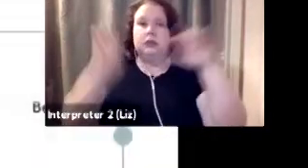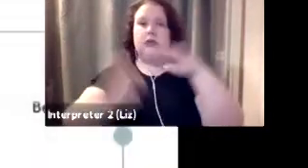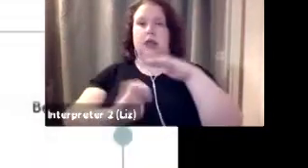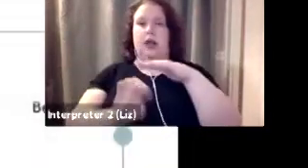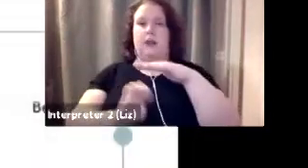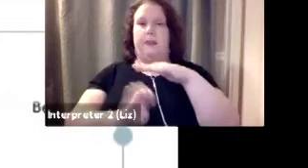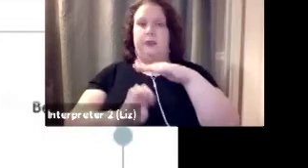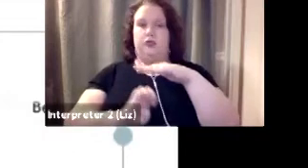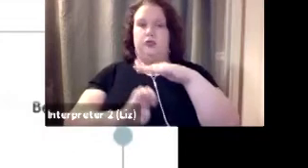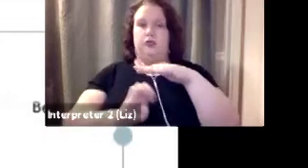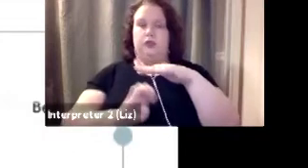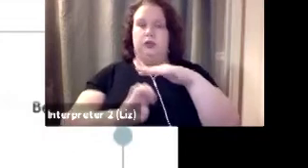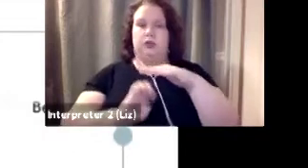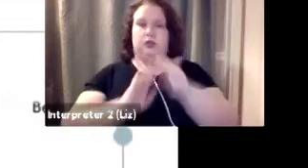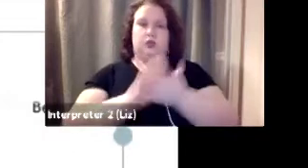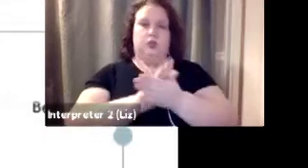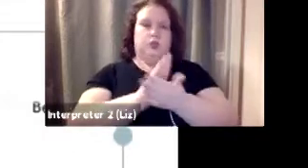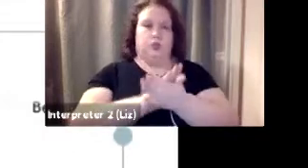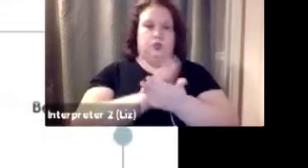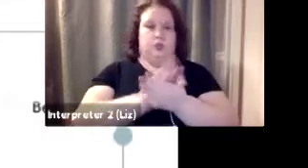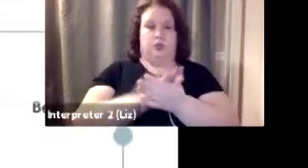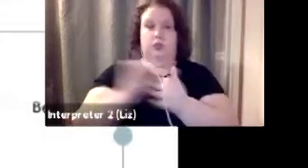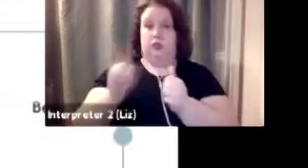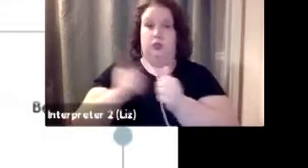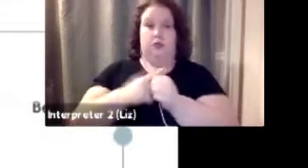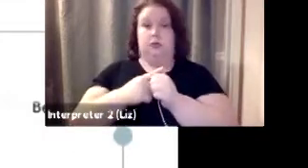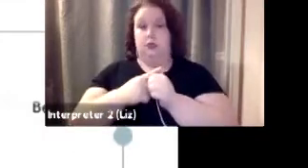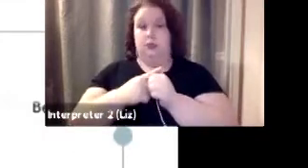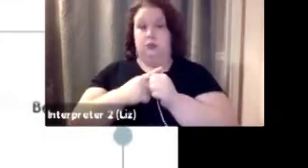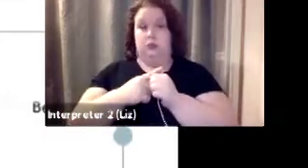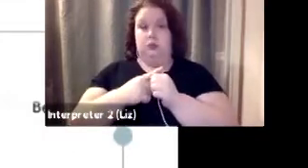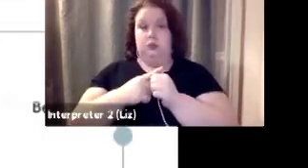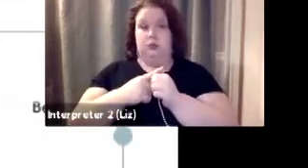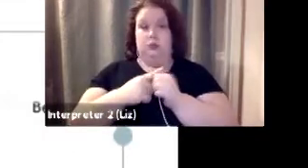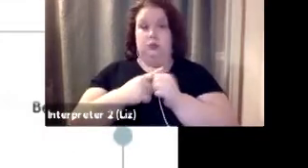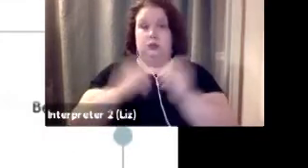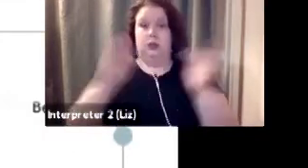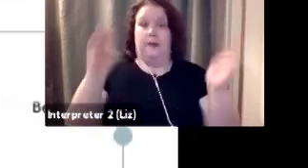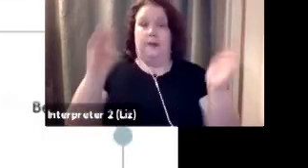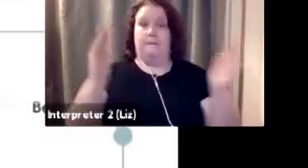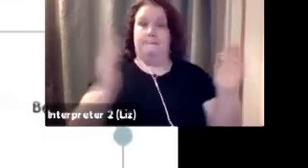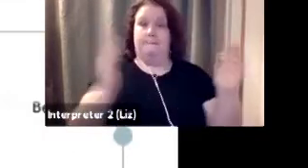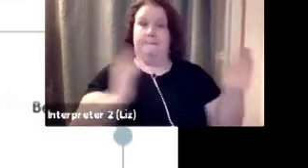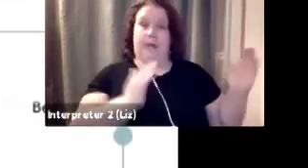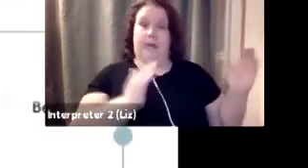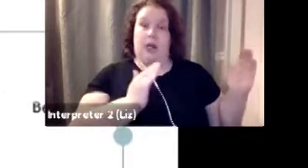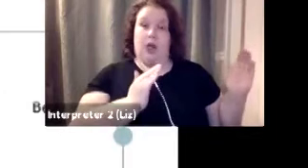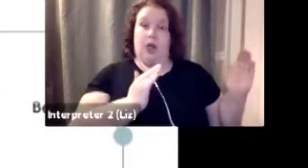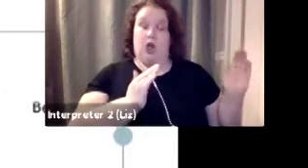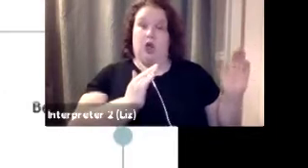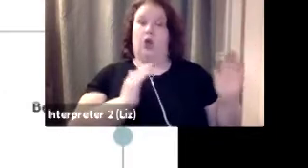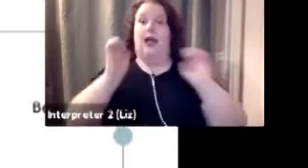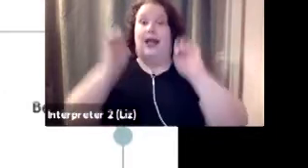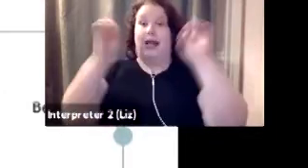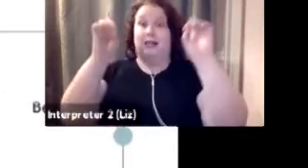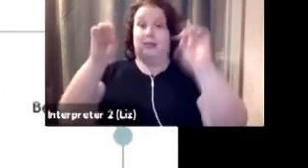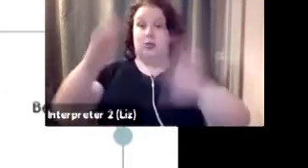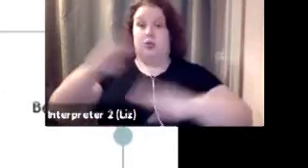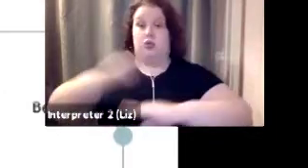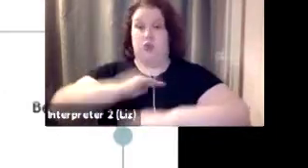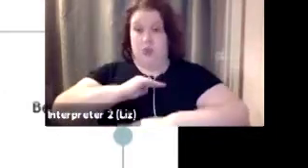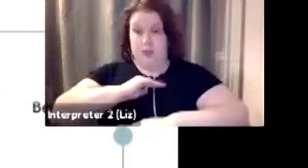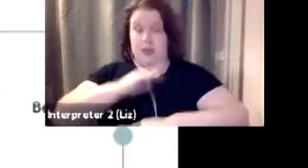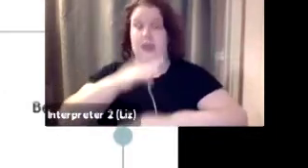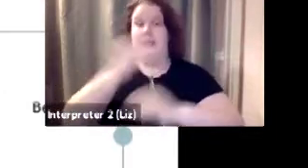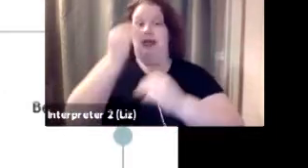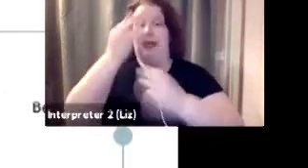uh, facilities. And the first is as we contrast the facilities condition assessment, educational suitability data. So on this